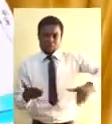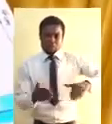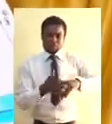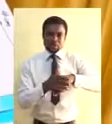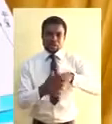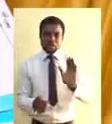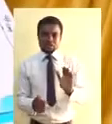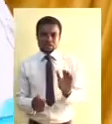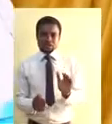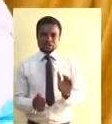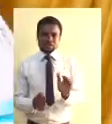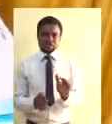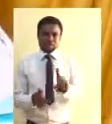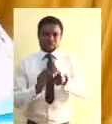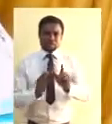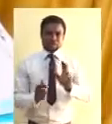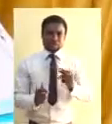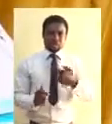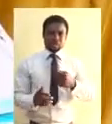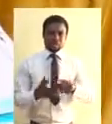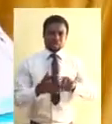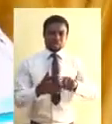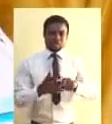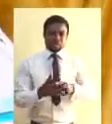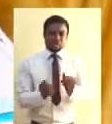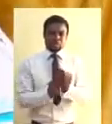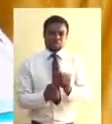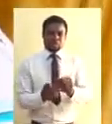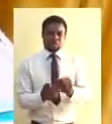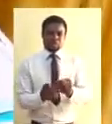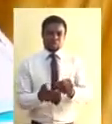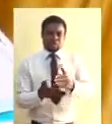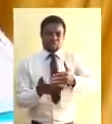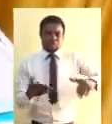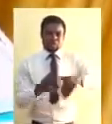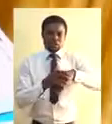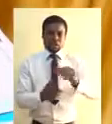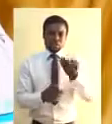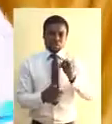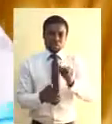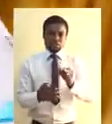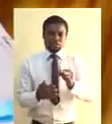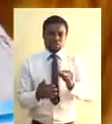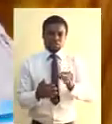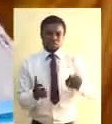Cut out. Cut out. So let me start with the cutting out of